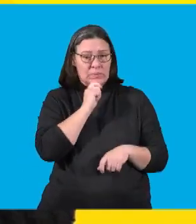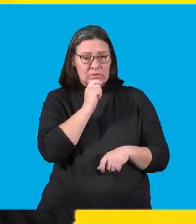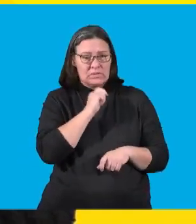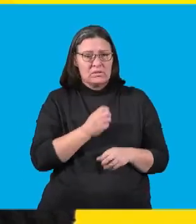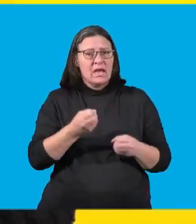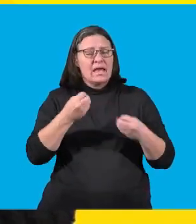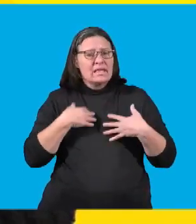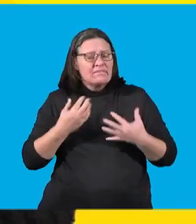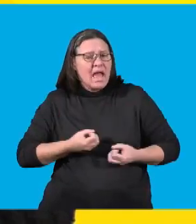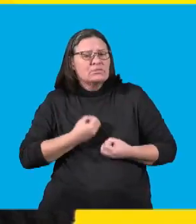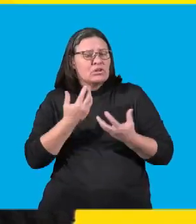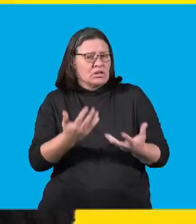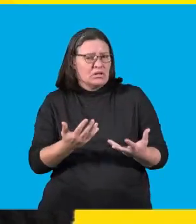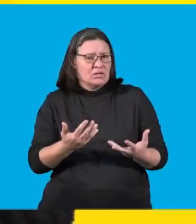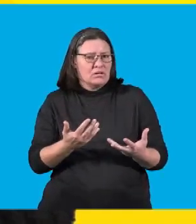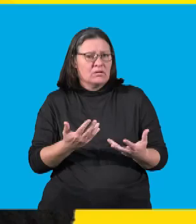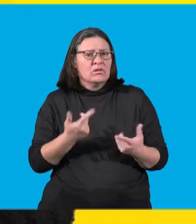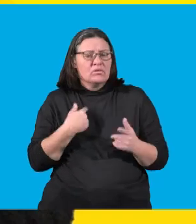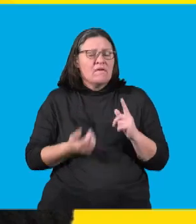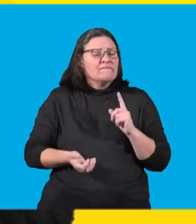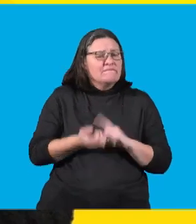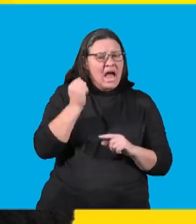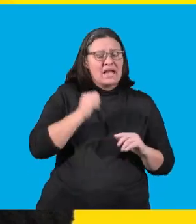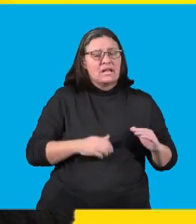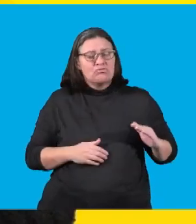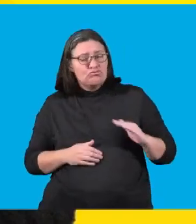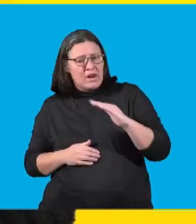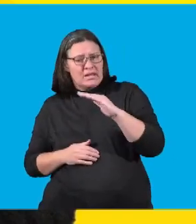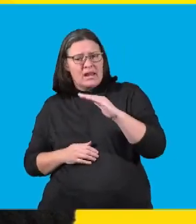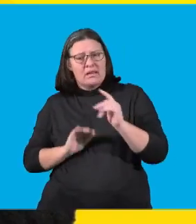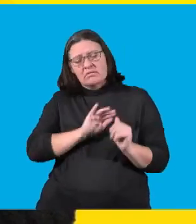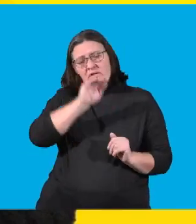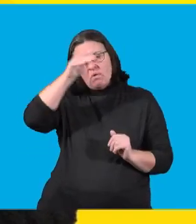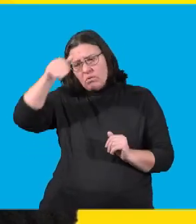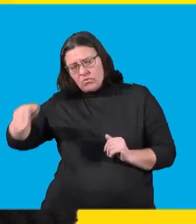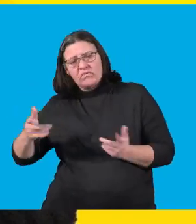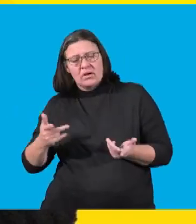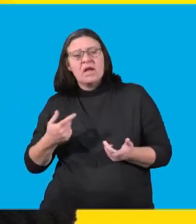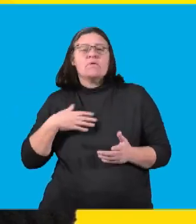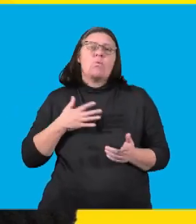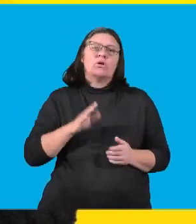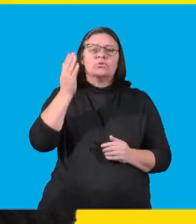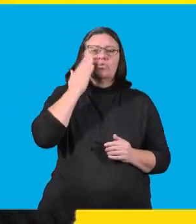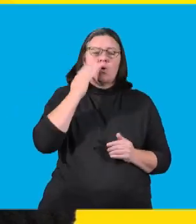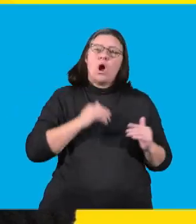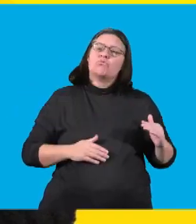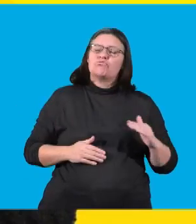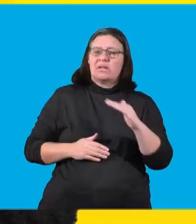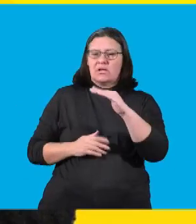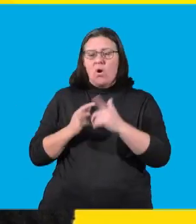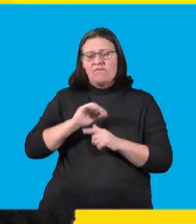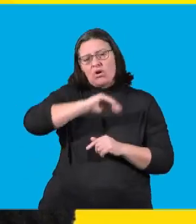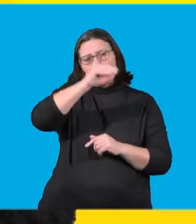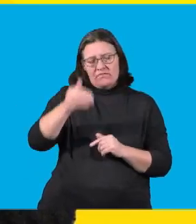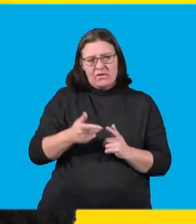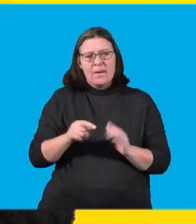first principles is giving us an expression to find the gradient of a curve at any point. So for example, if I wanted to know what is